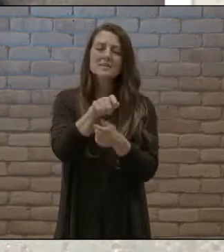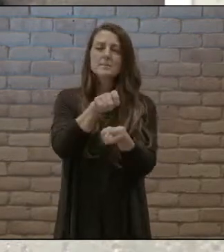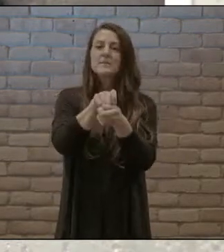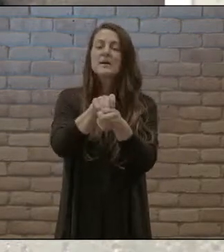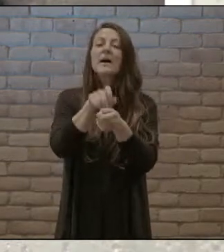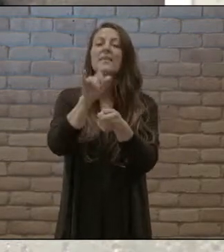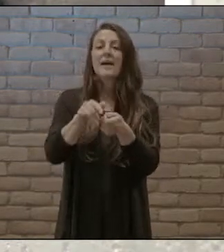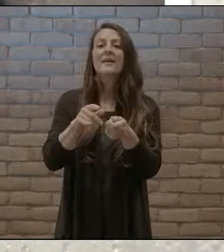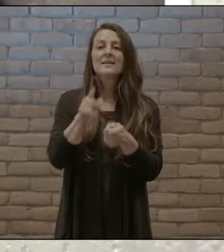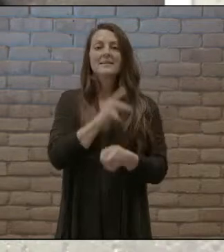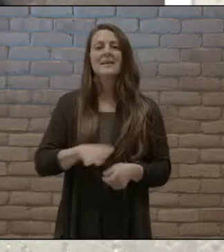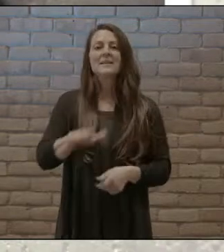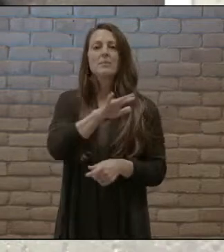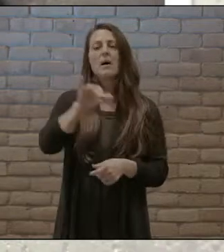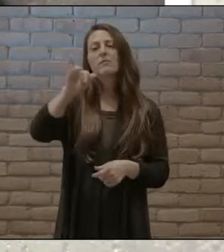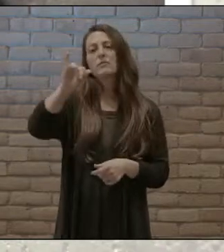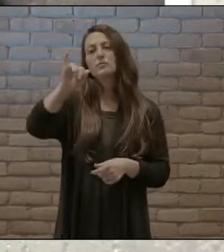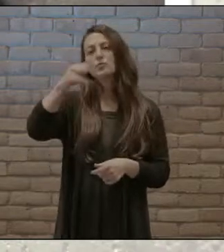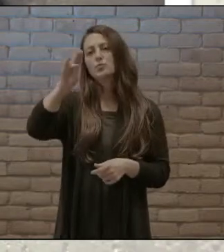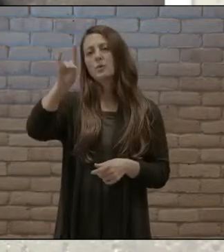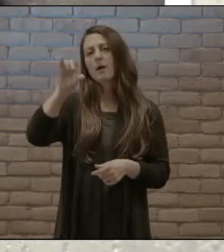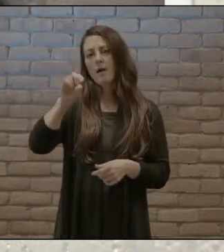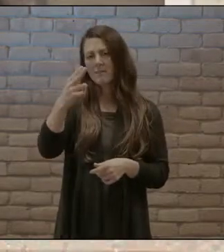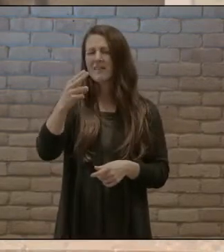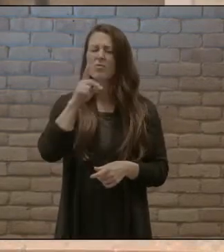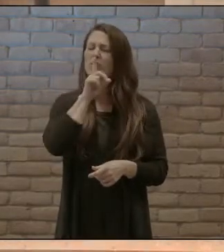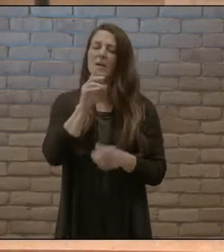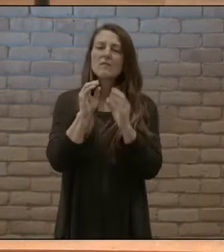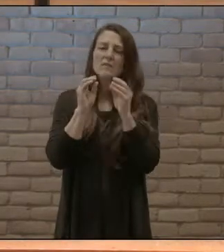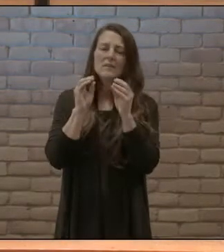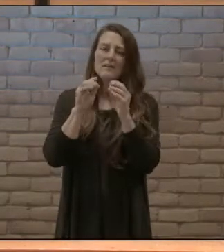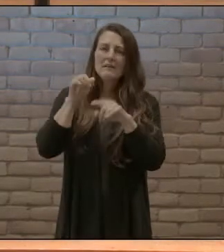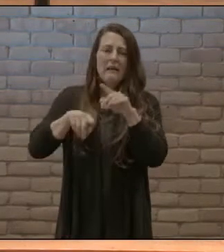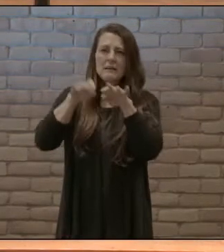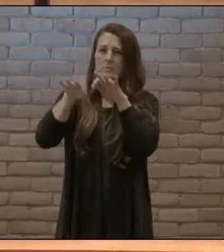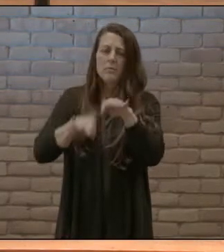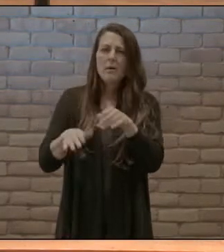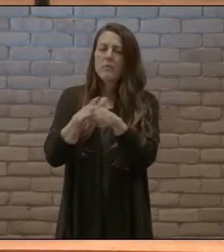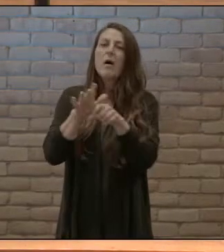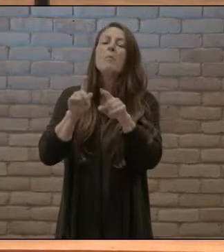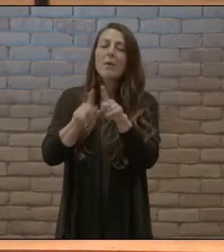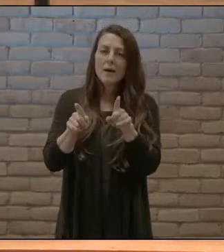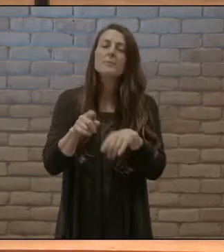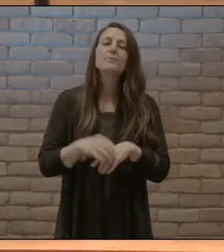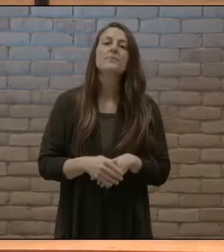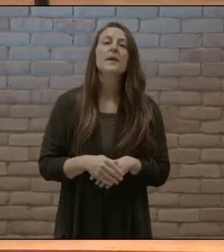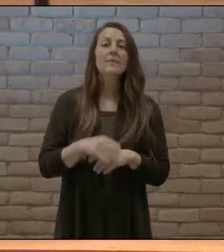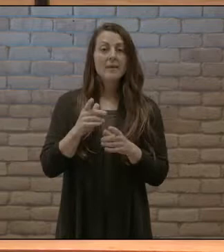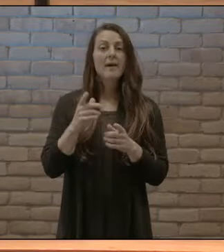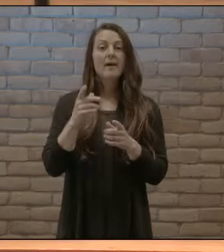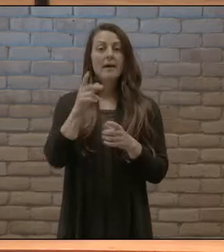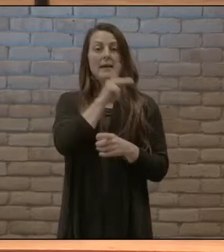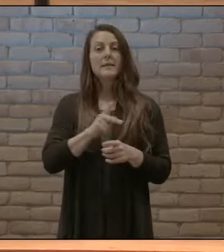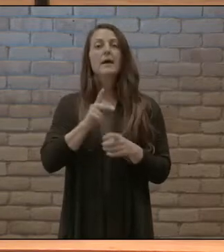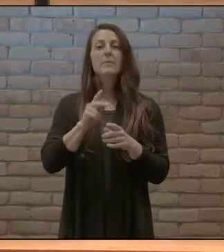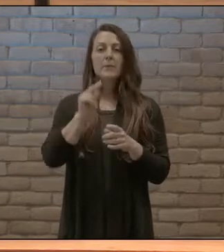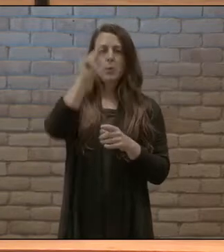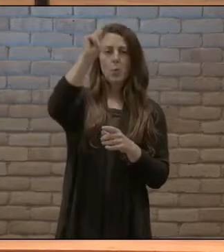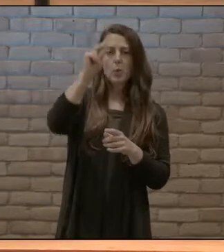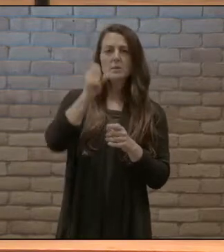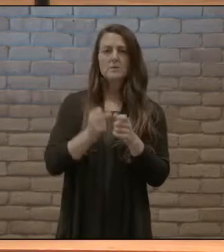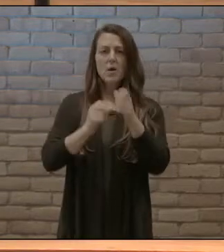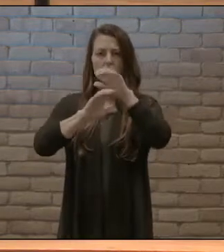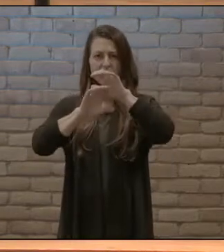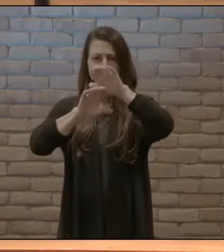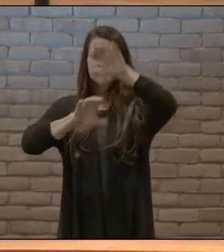of Judah. And I don't have time to get into this, but Israel, after they went into the promised land, the two kingdoms got divided, the northern kingdom of